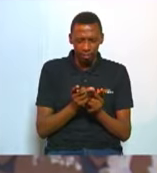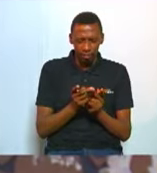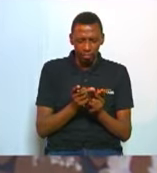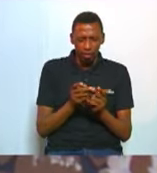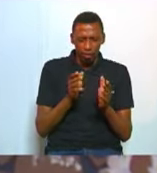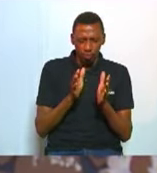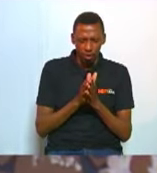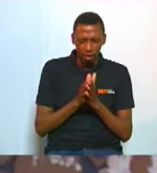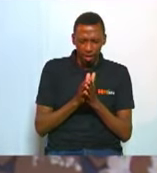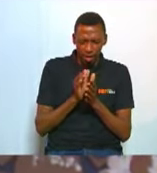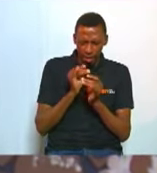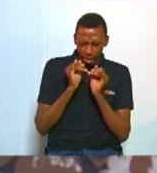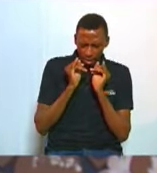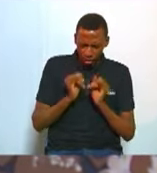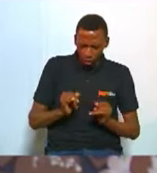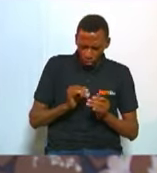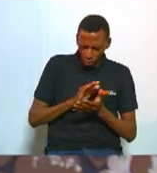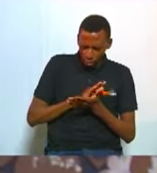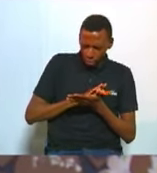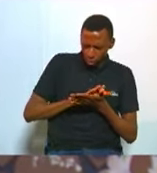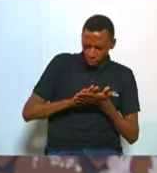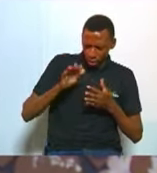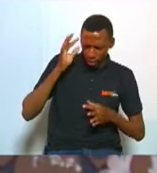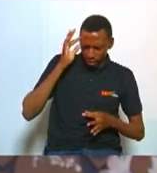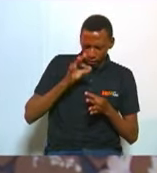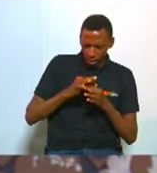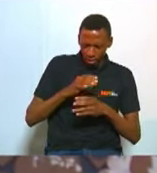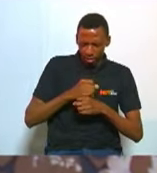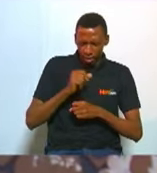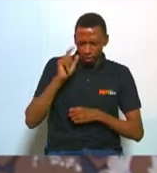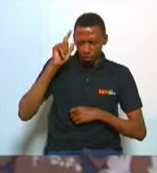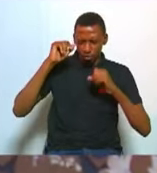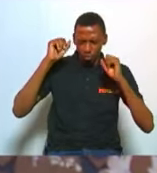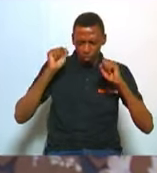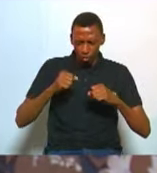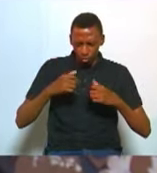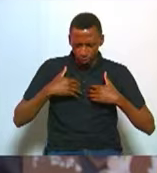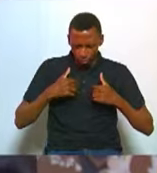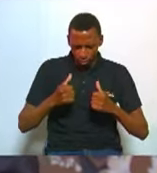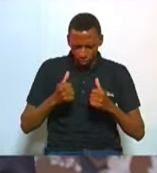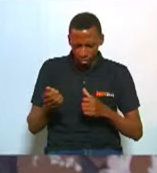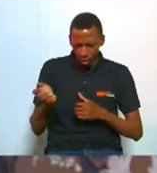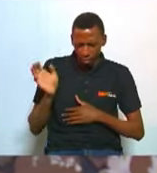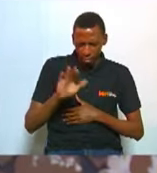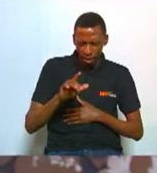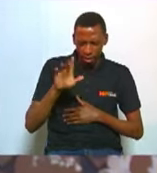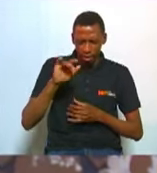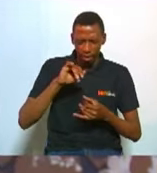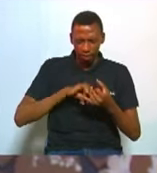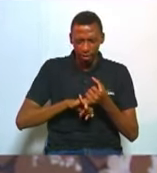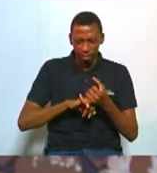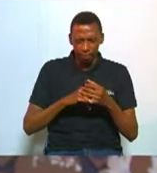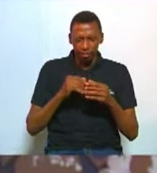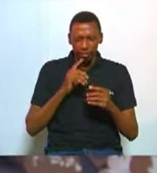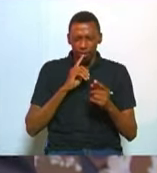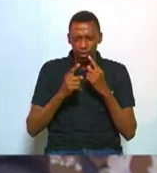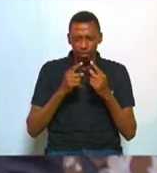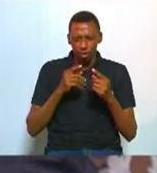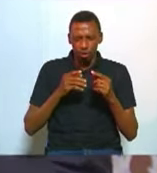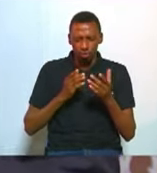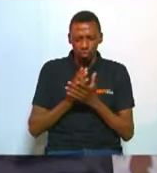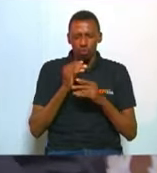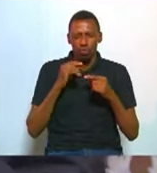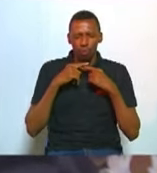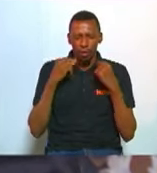faith and trust in you that you are able to heal and restore their marriage. Speak through Pastor David today, Lord. Give